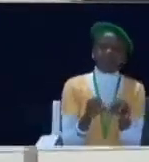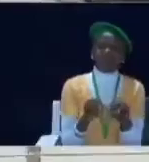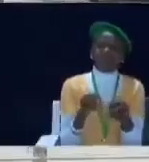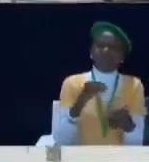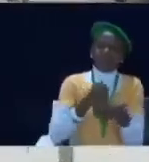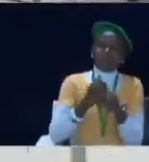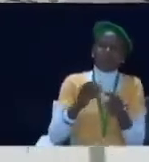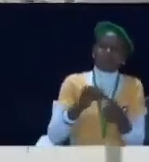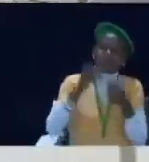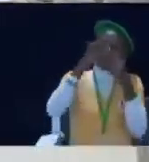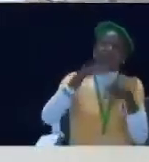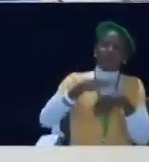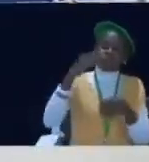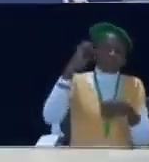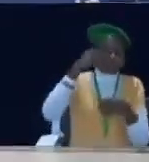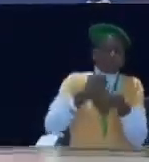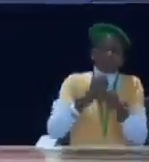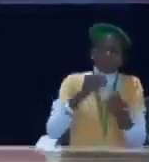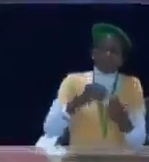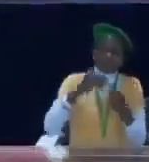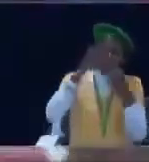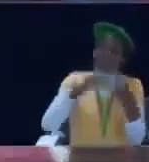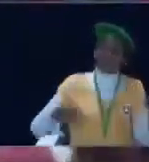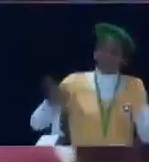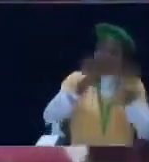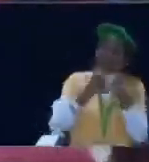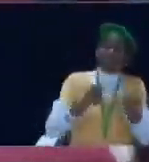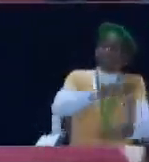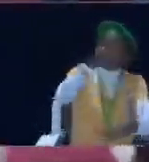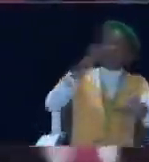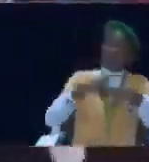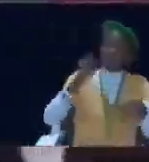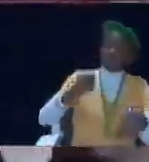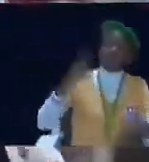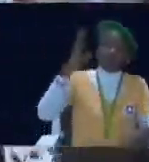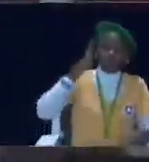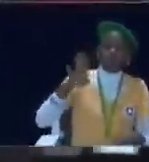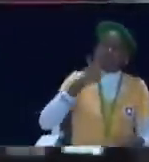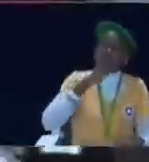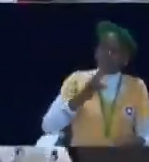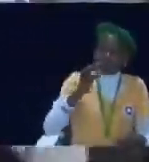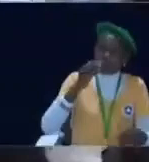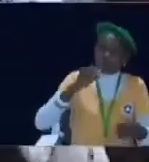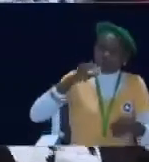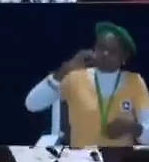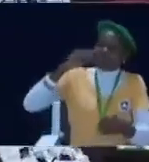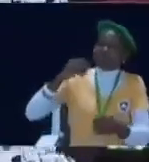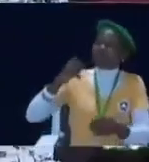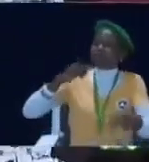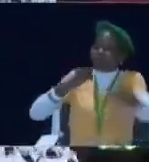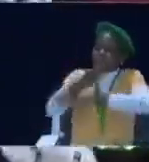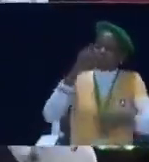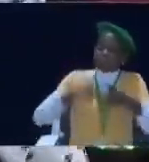After when he's done making you relevant, nations will be compelled to seek for you in